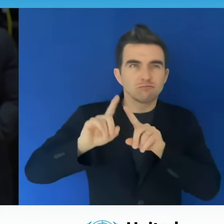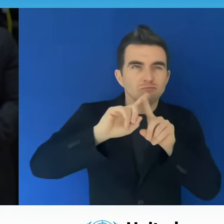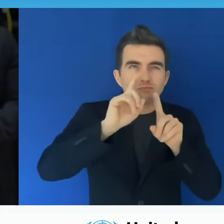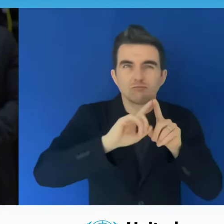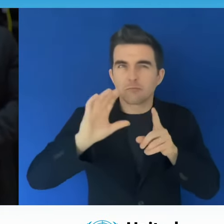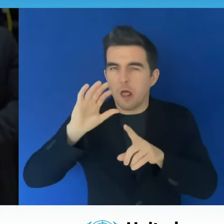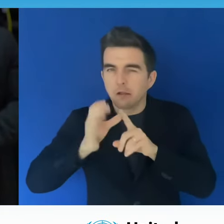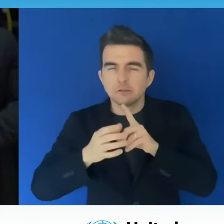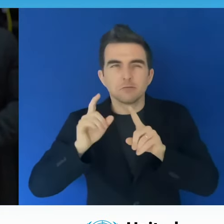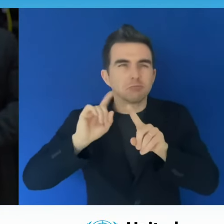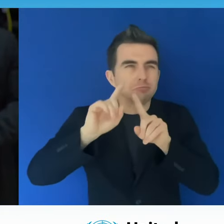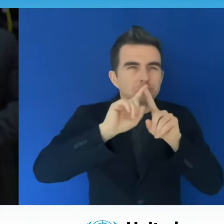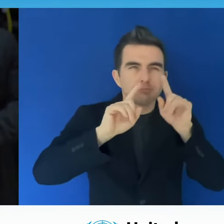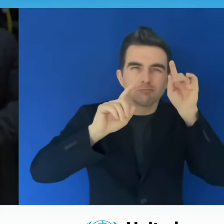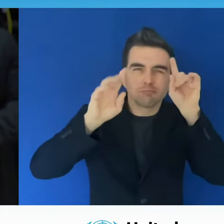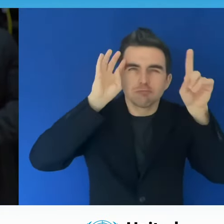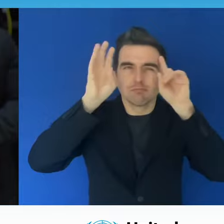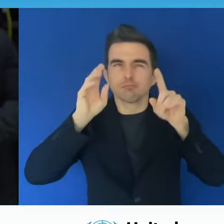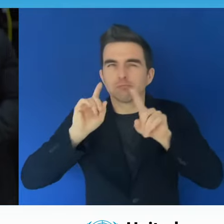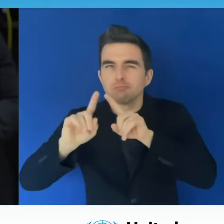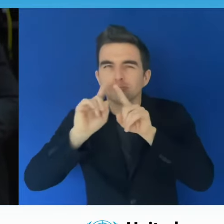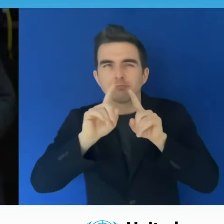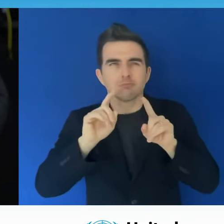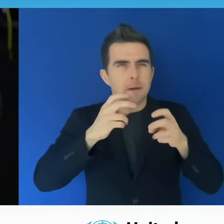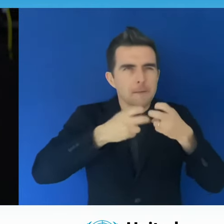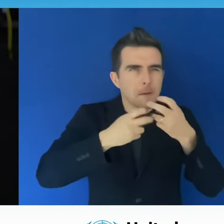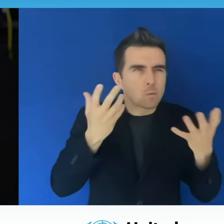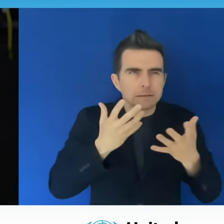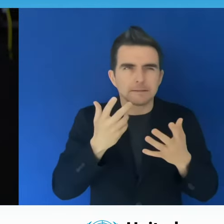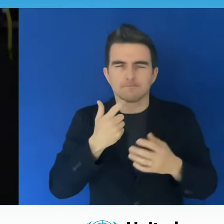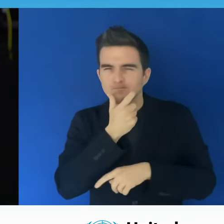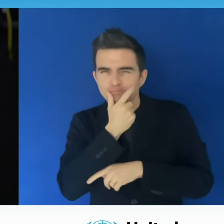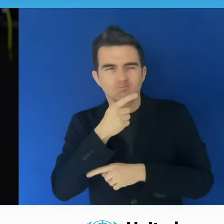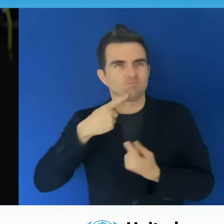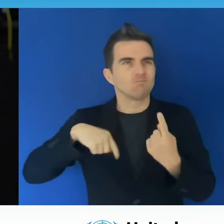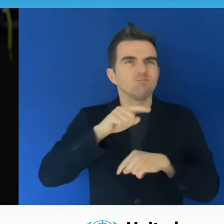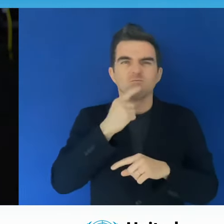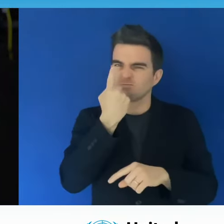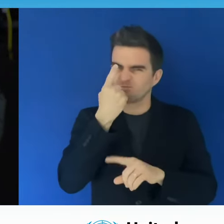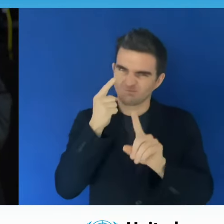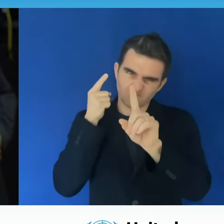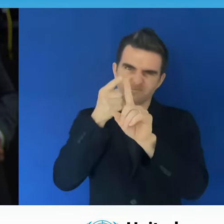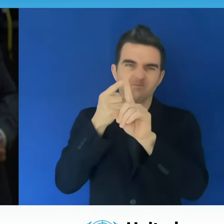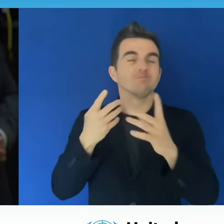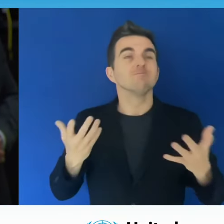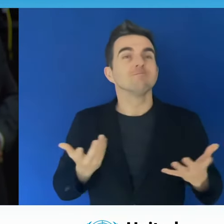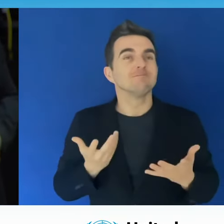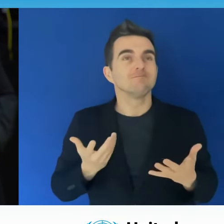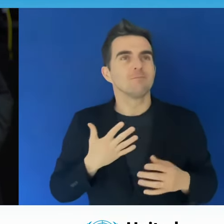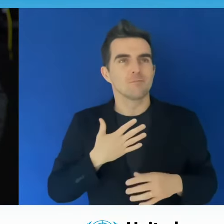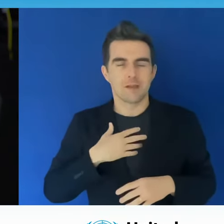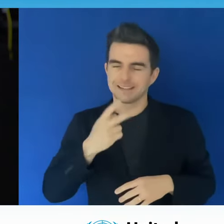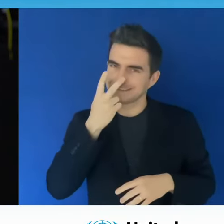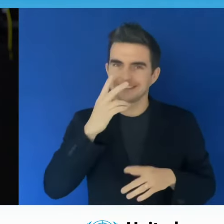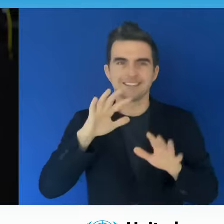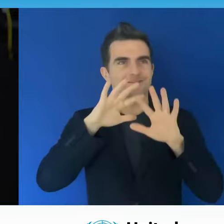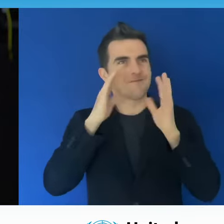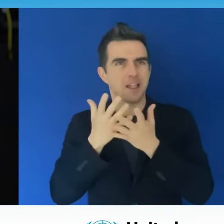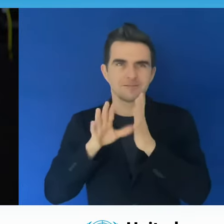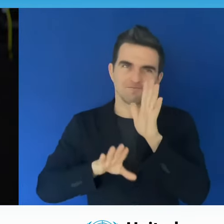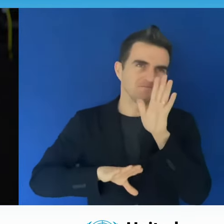common goal, and it is to see a better world. A world where everyone lives in equality, every